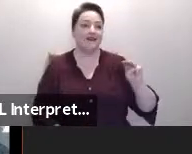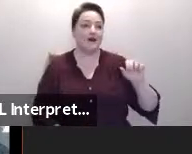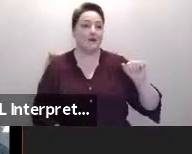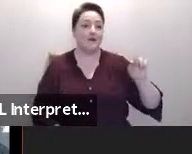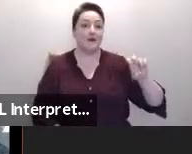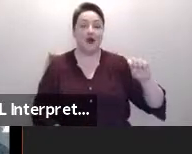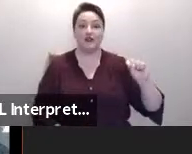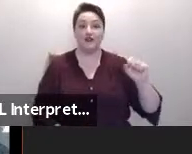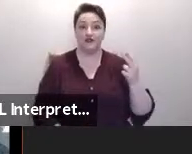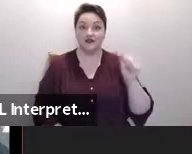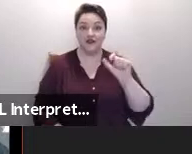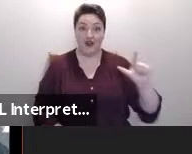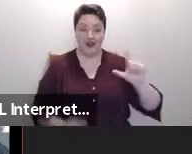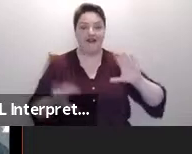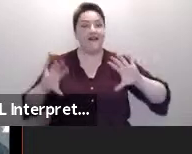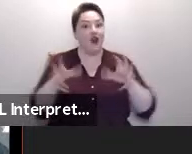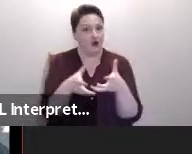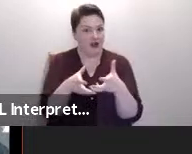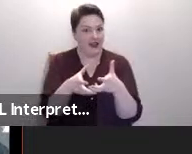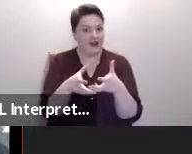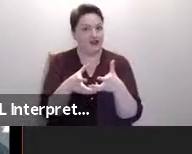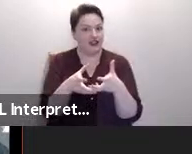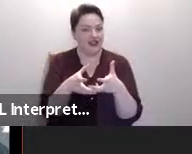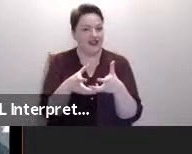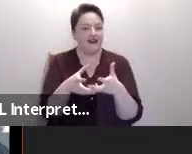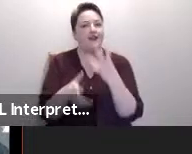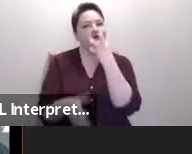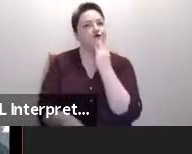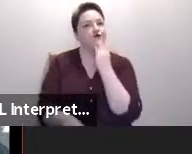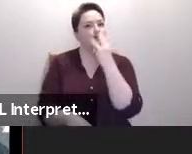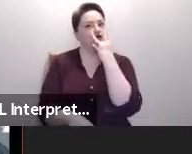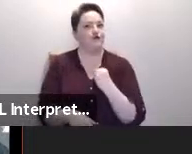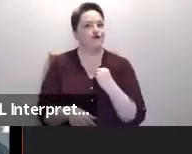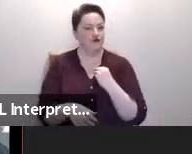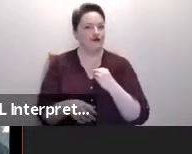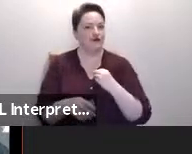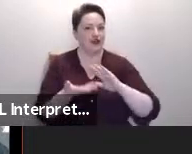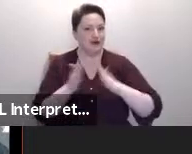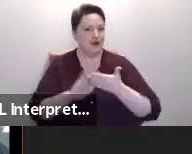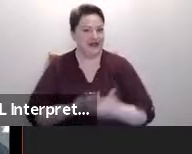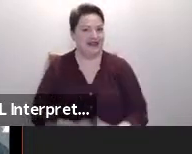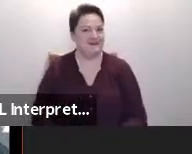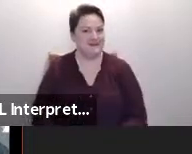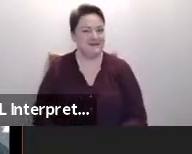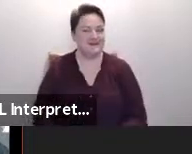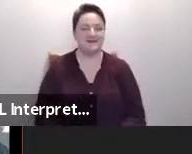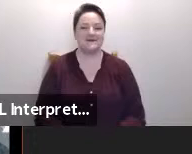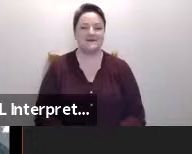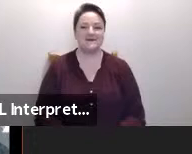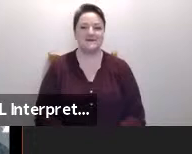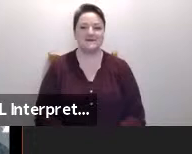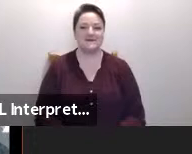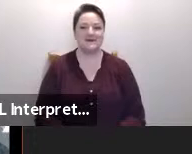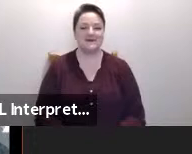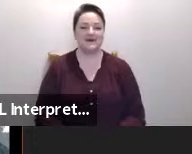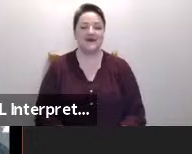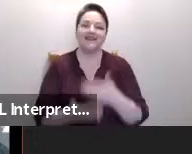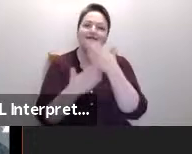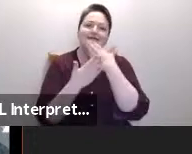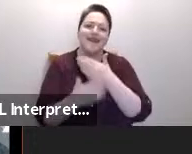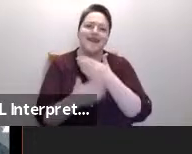the congregation Neva Shalom, who will be representing the Jewish community. We thank